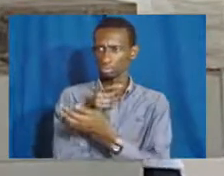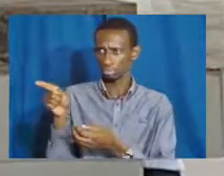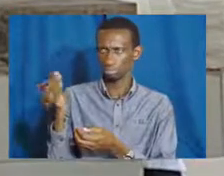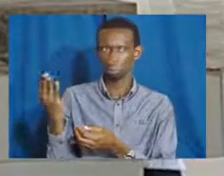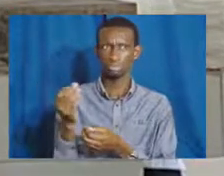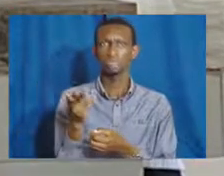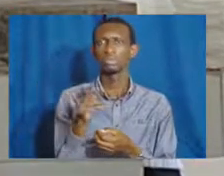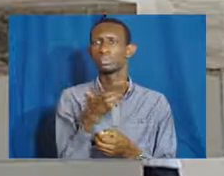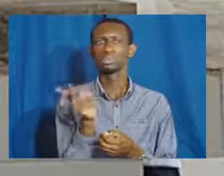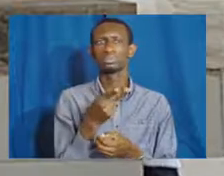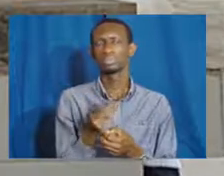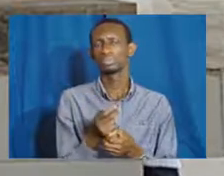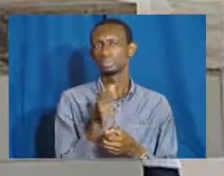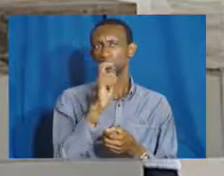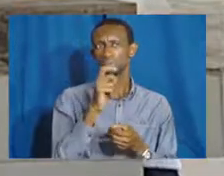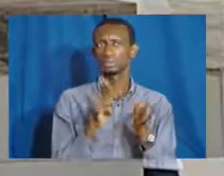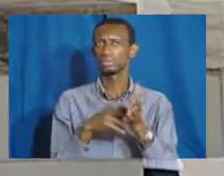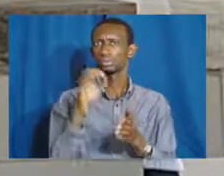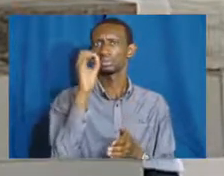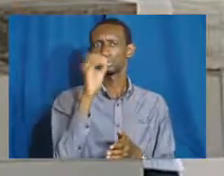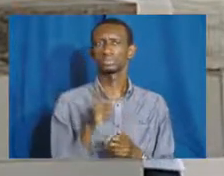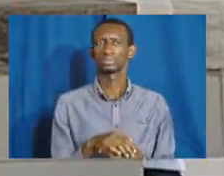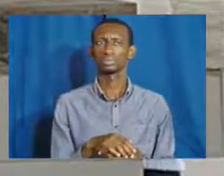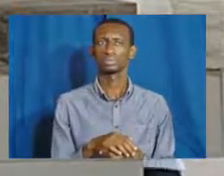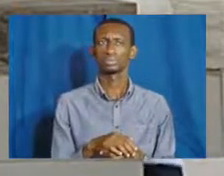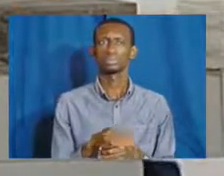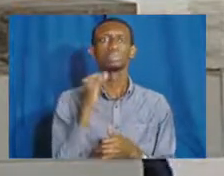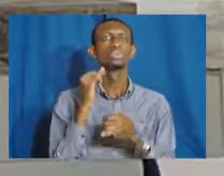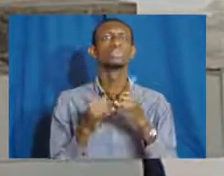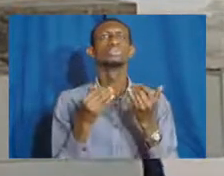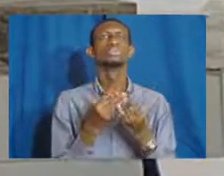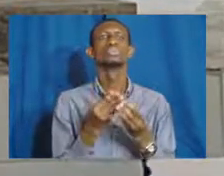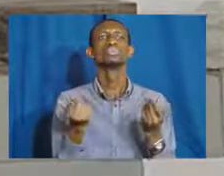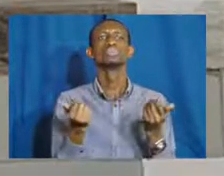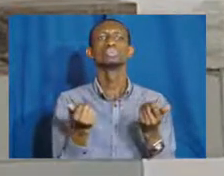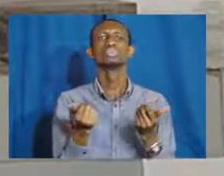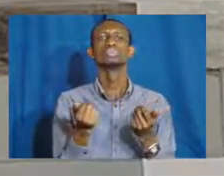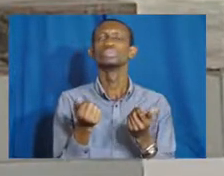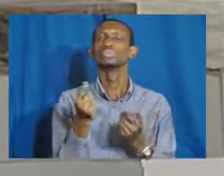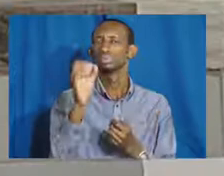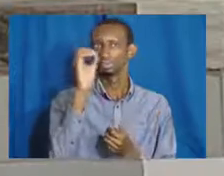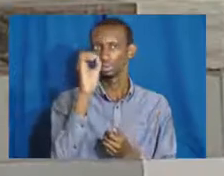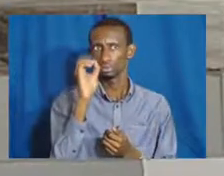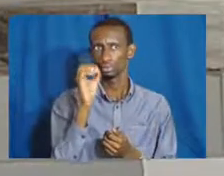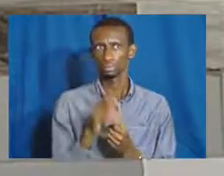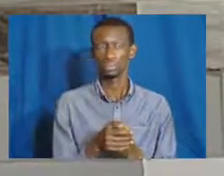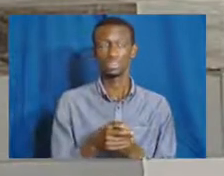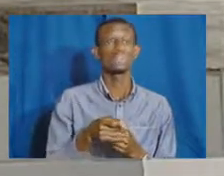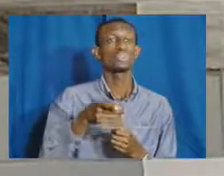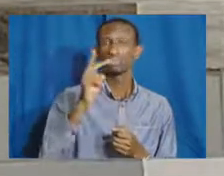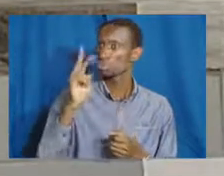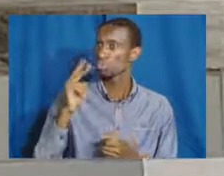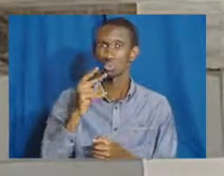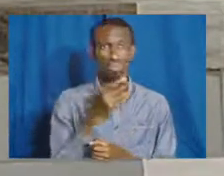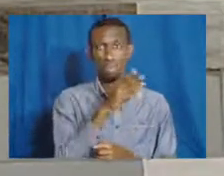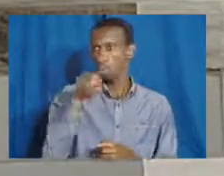equal to 0. And the set of solution is 0. Are these answers similar